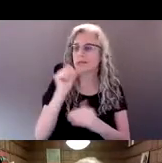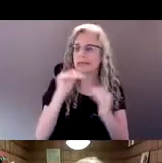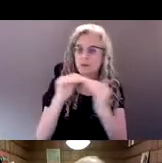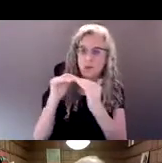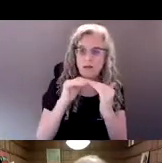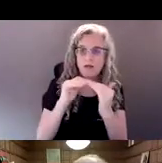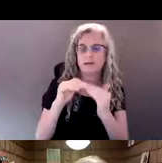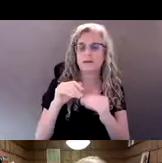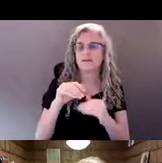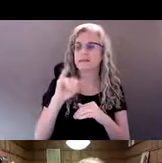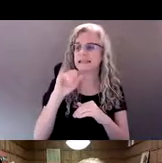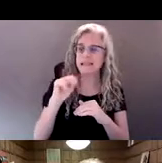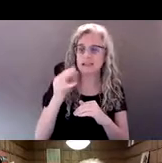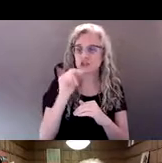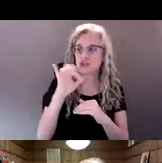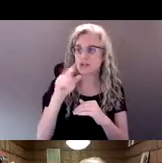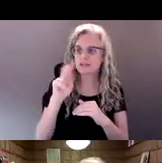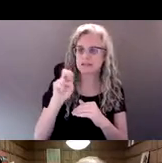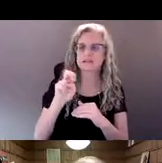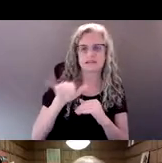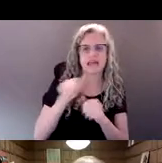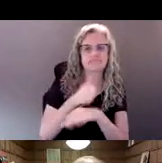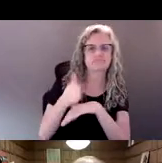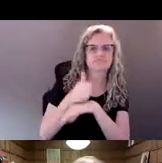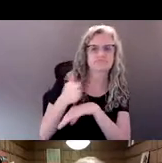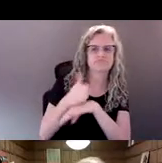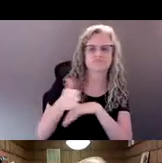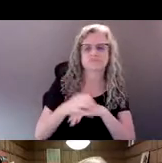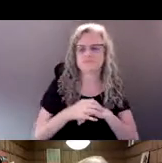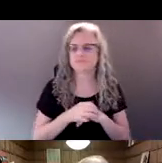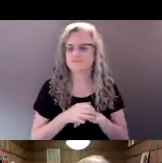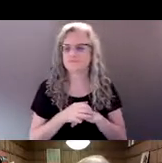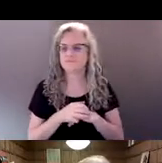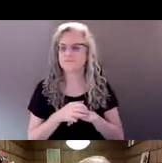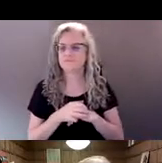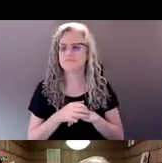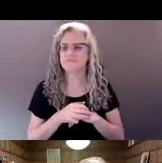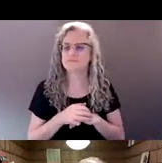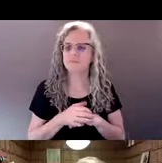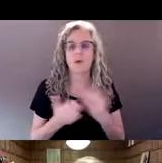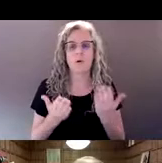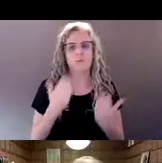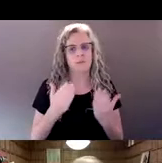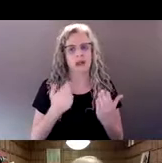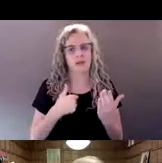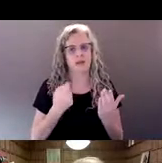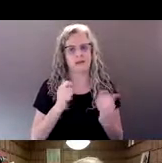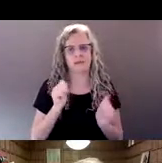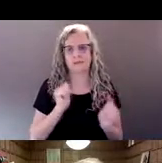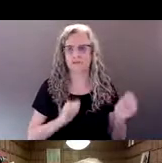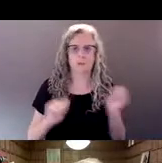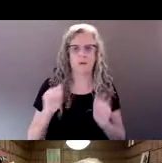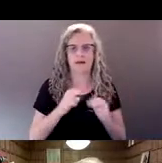Perhaps I'm being too dramatic in describing the thinking with Judaism that is going on today in the United States as a